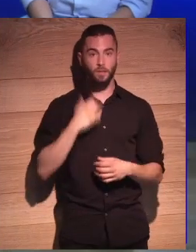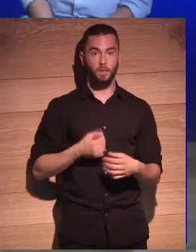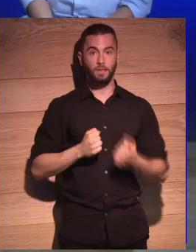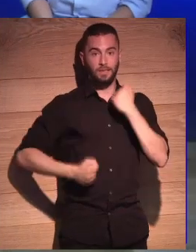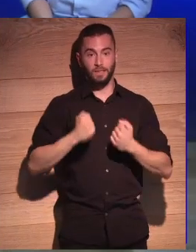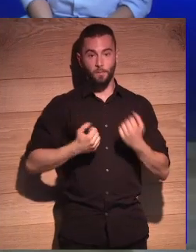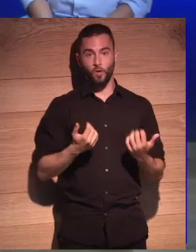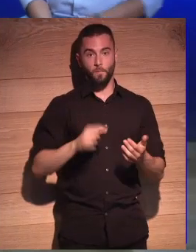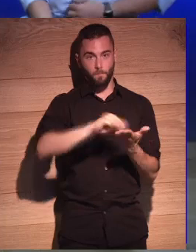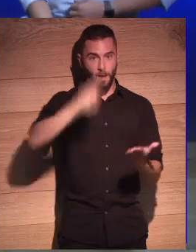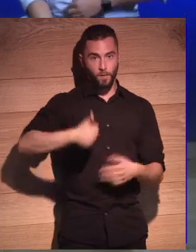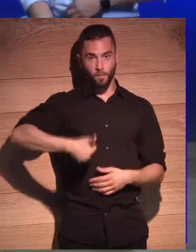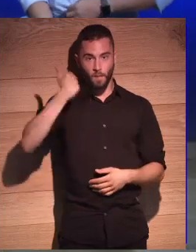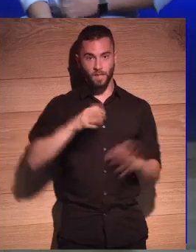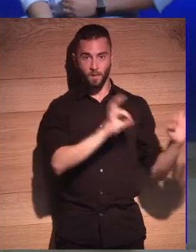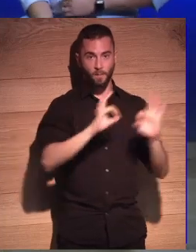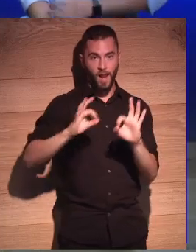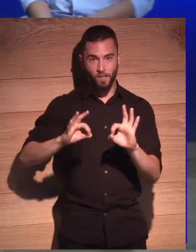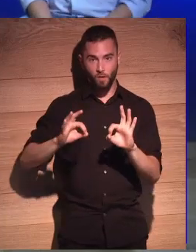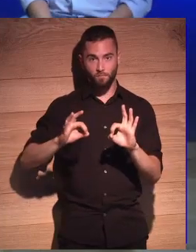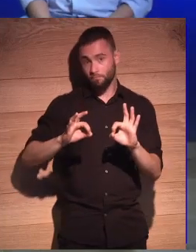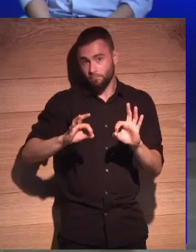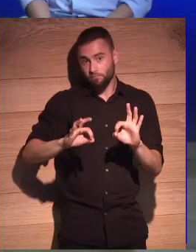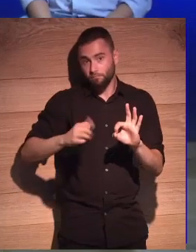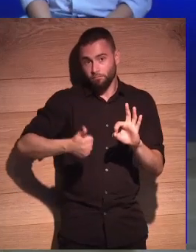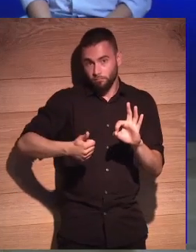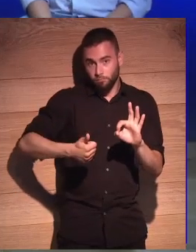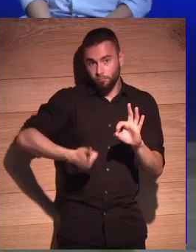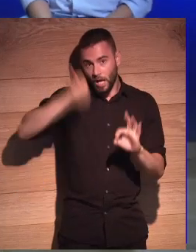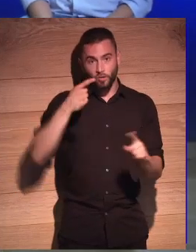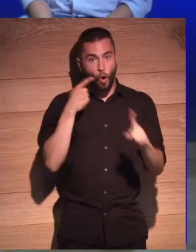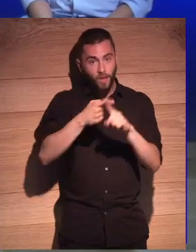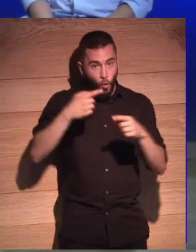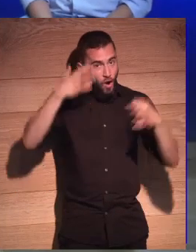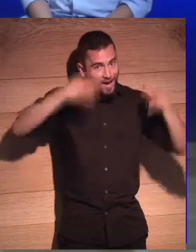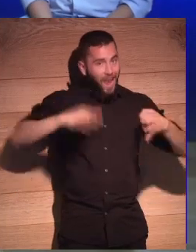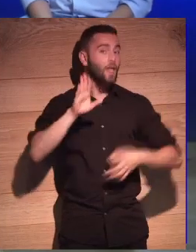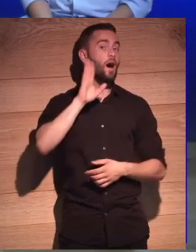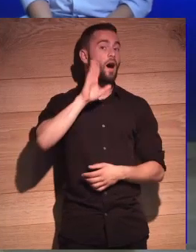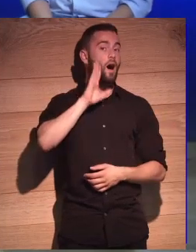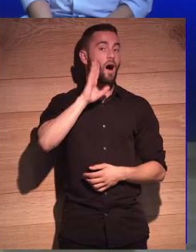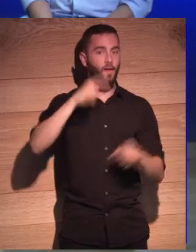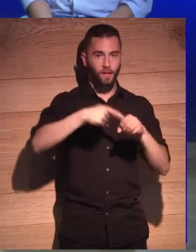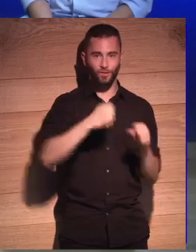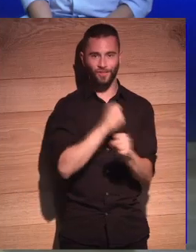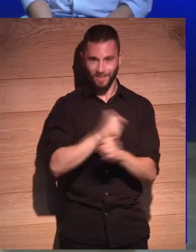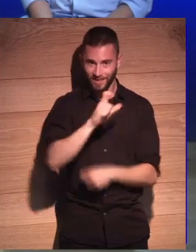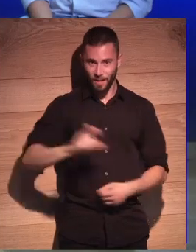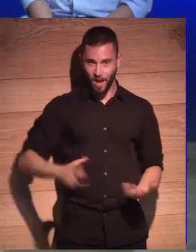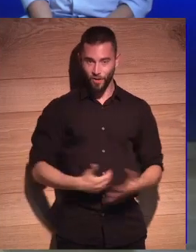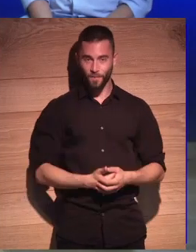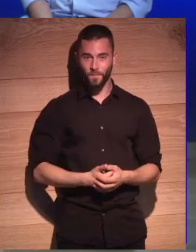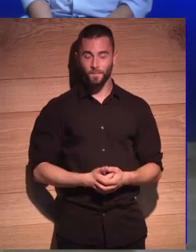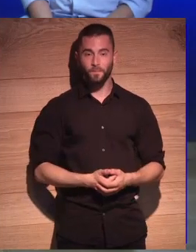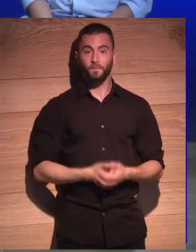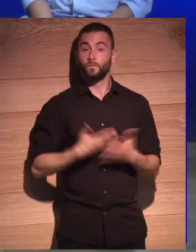really embracing this technology, and students realized that the faster they worked on this, the more prepared they would be in the future